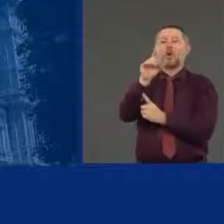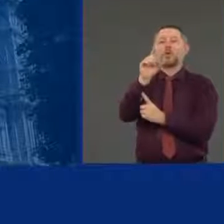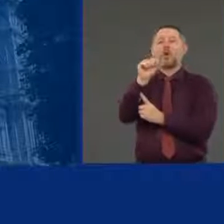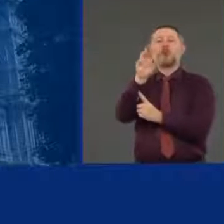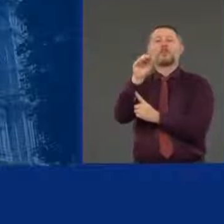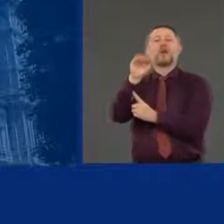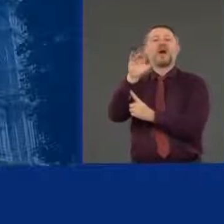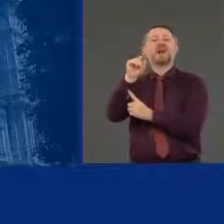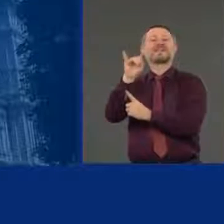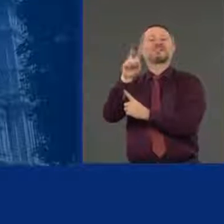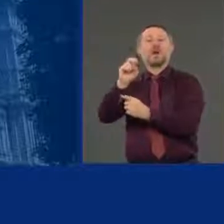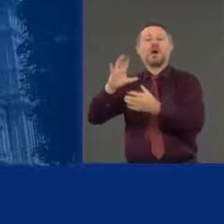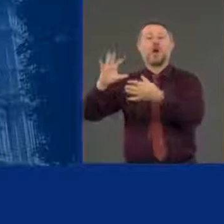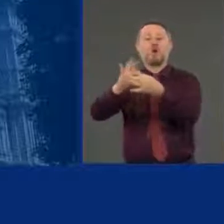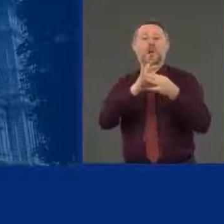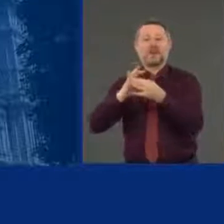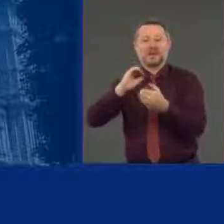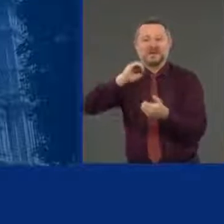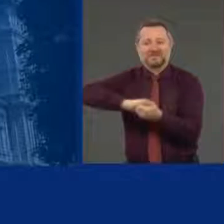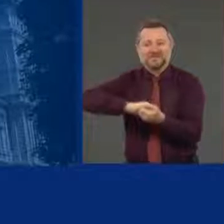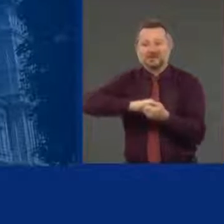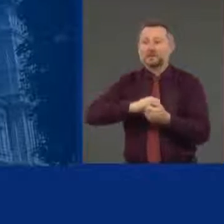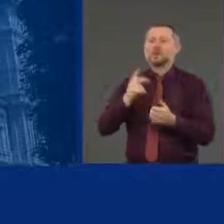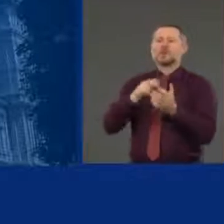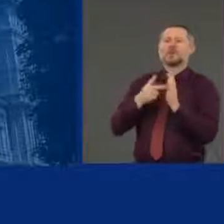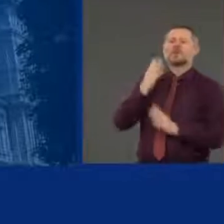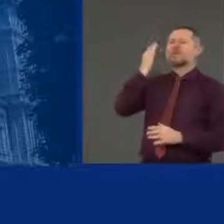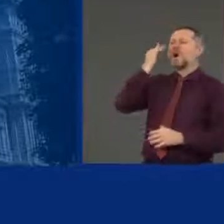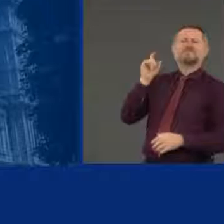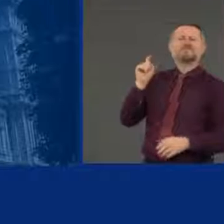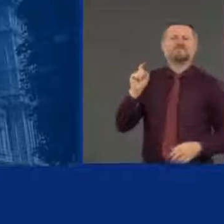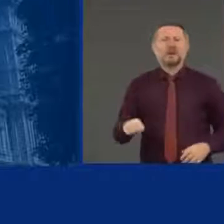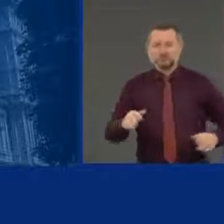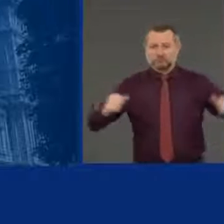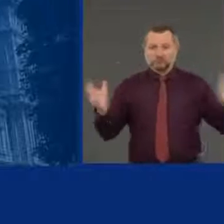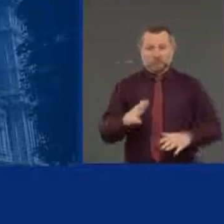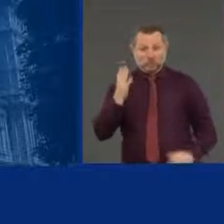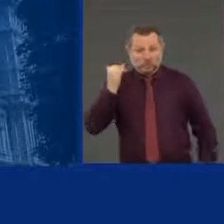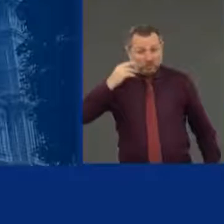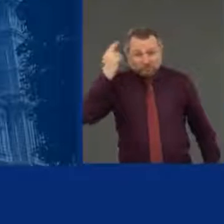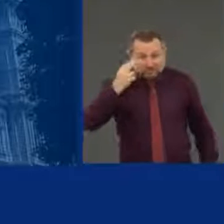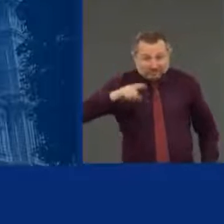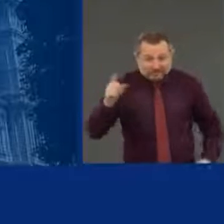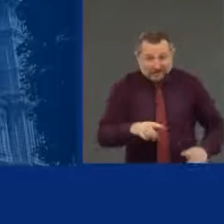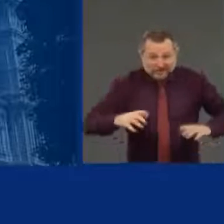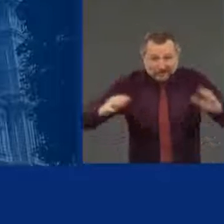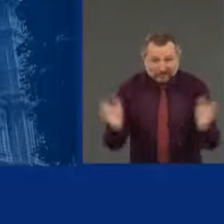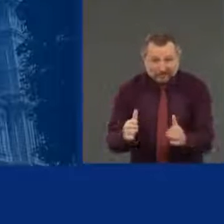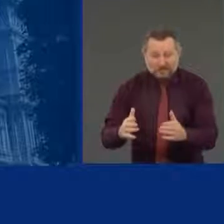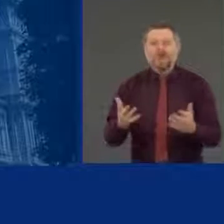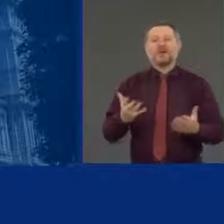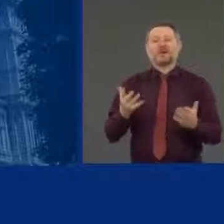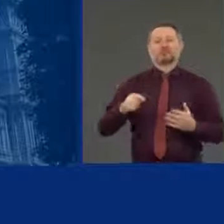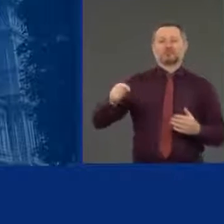Why does this have to be done? It has to be done because the